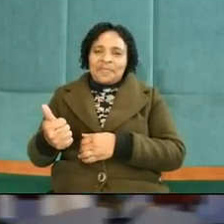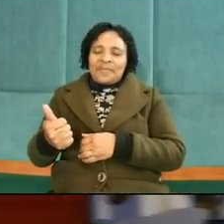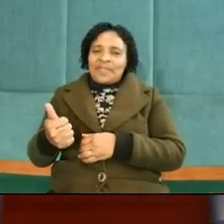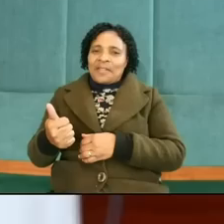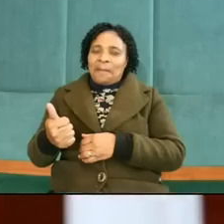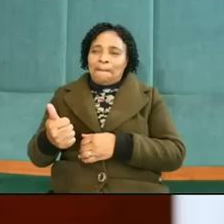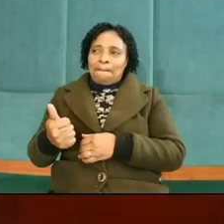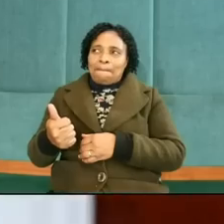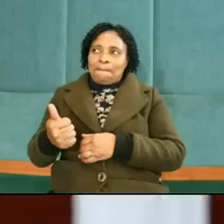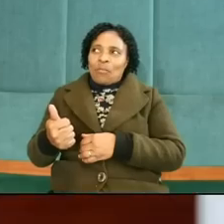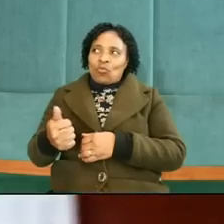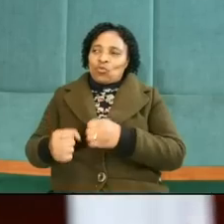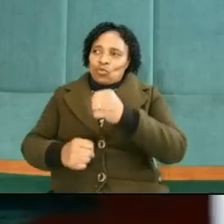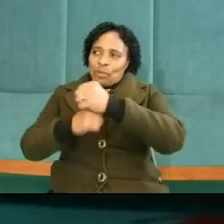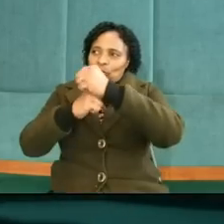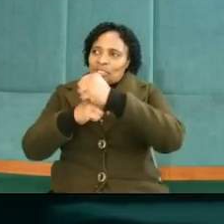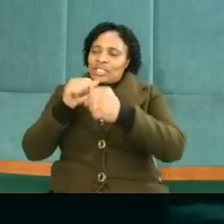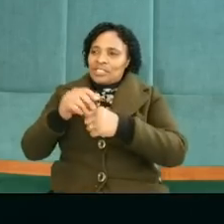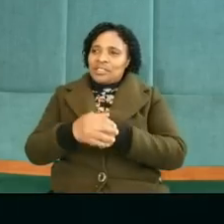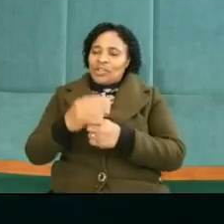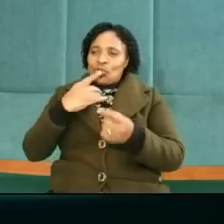Suppose I, let me talk to the choir.